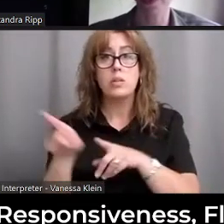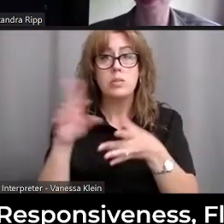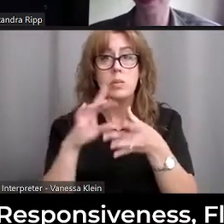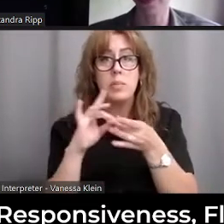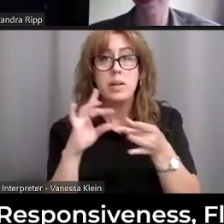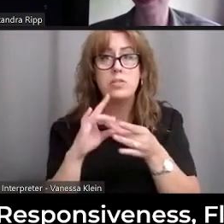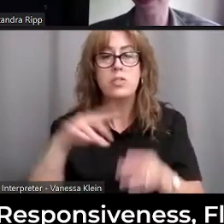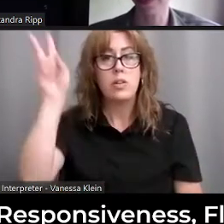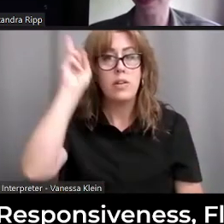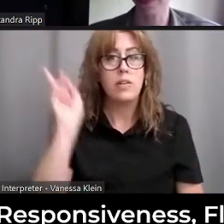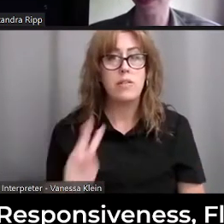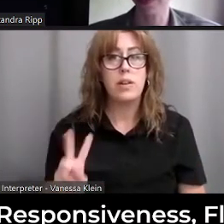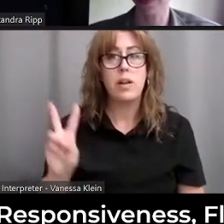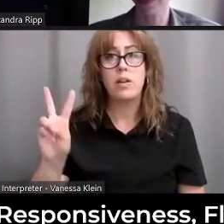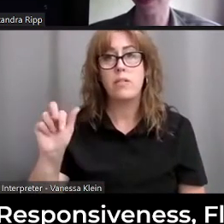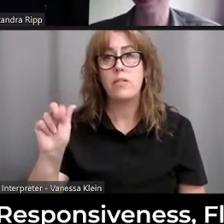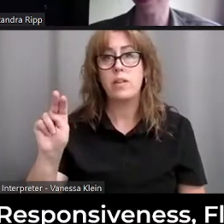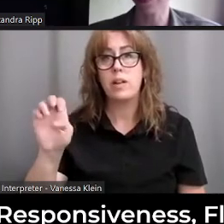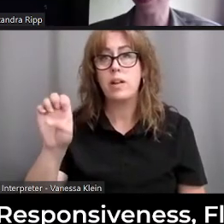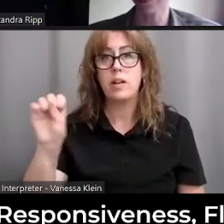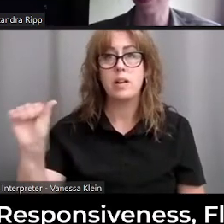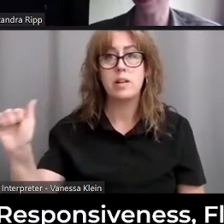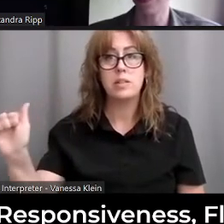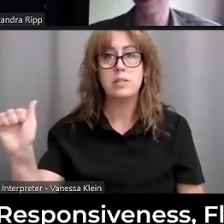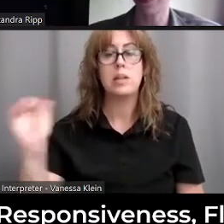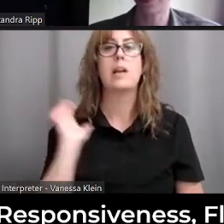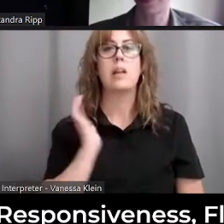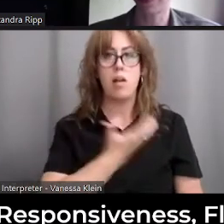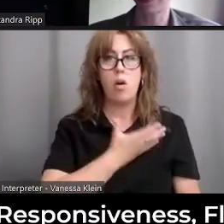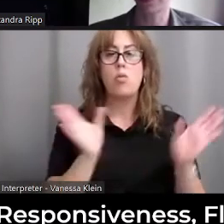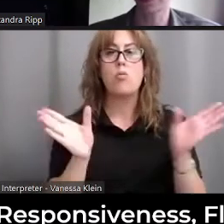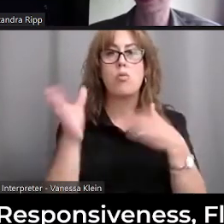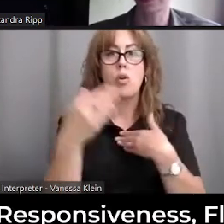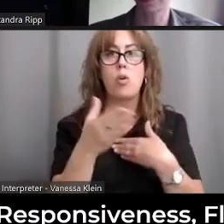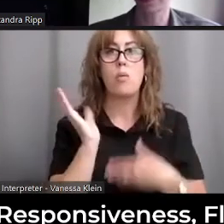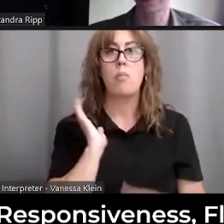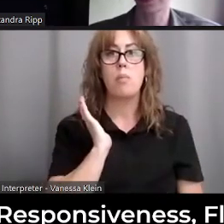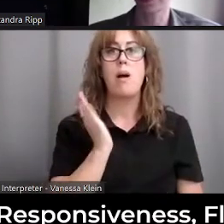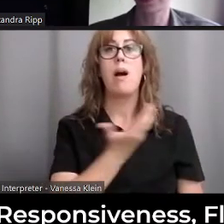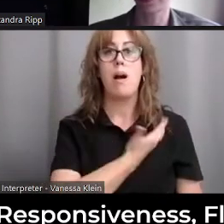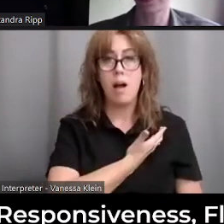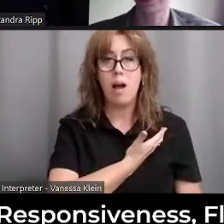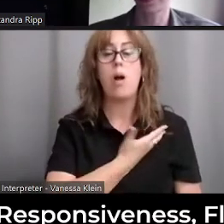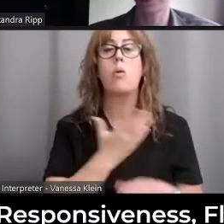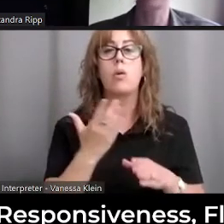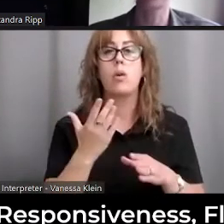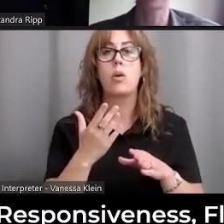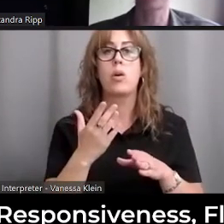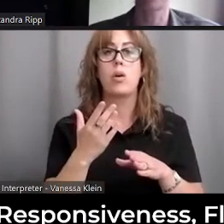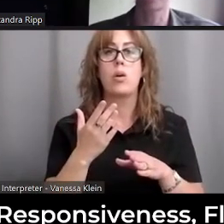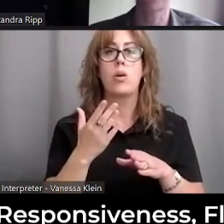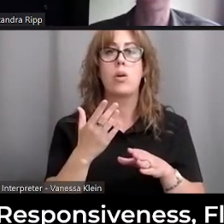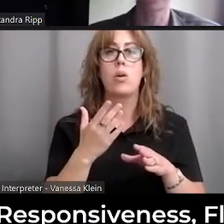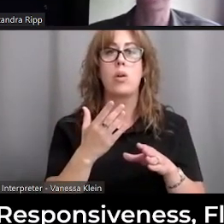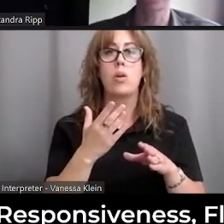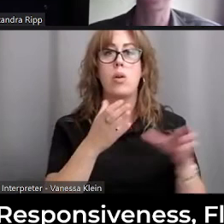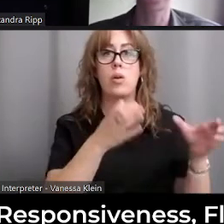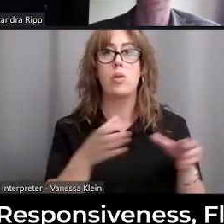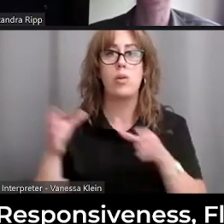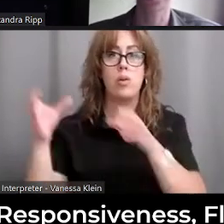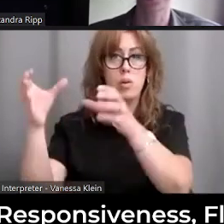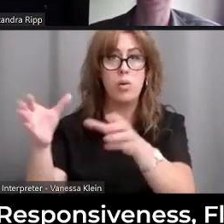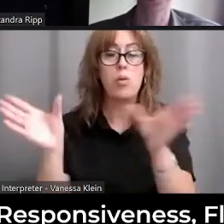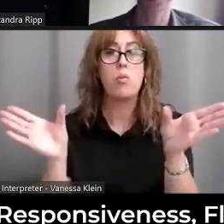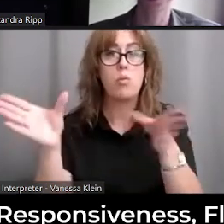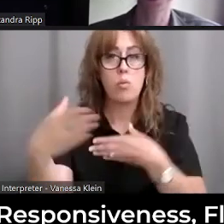us interpreting in our room because our breakout room is being live streamed right now. So just, you